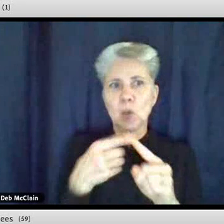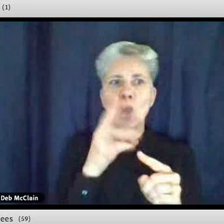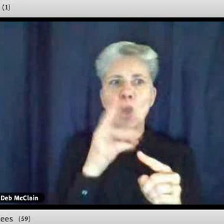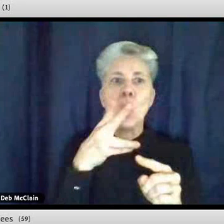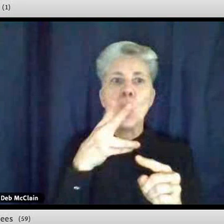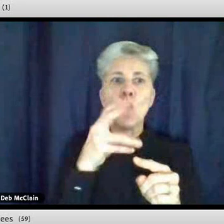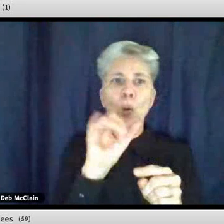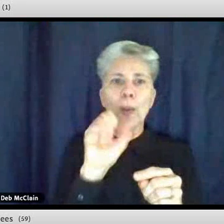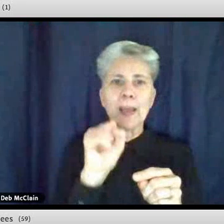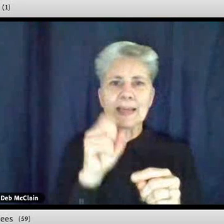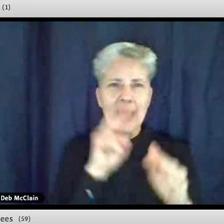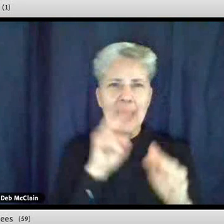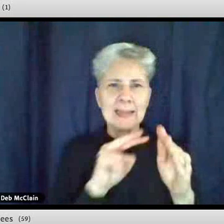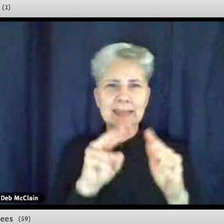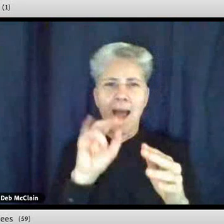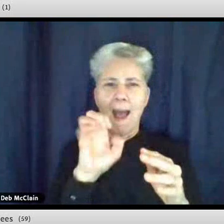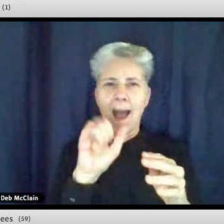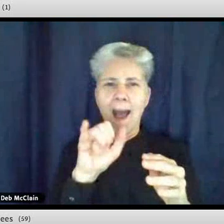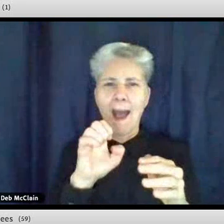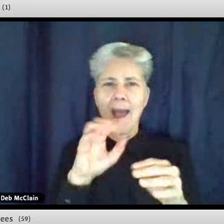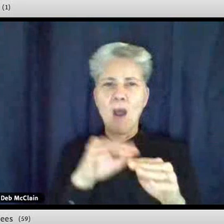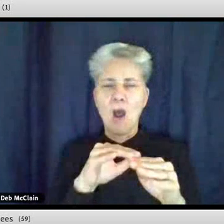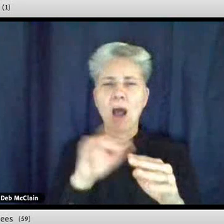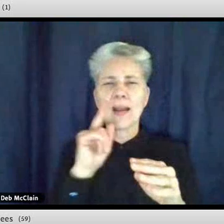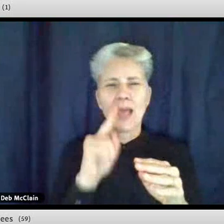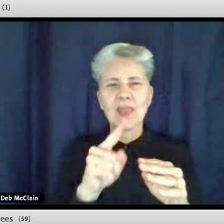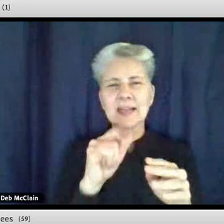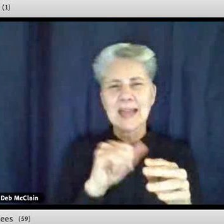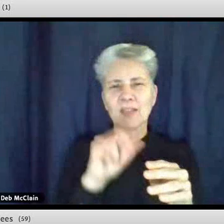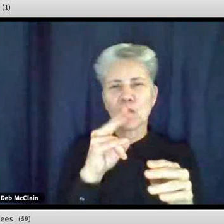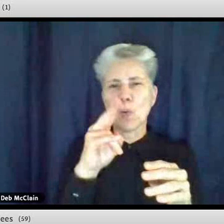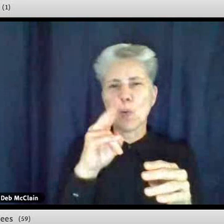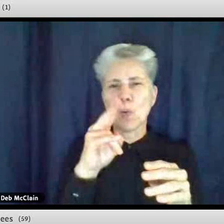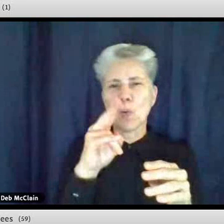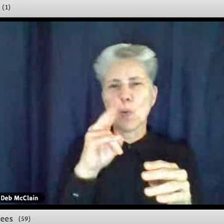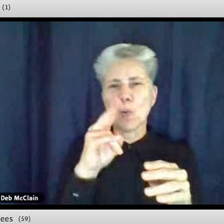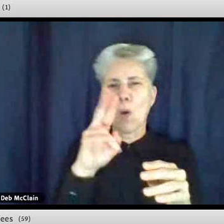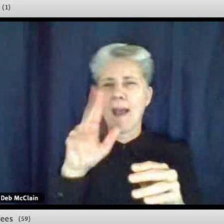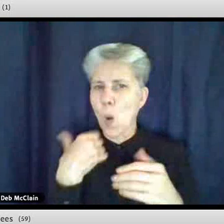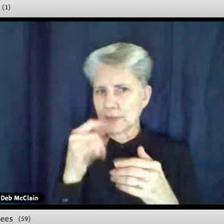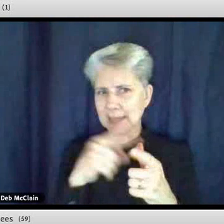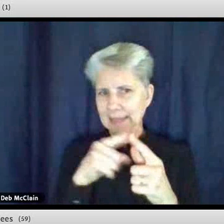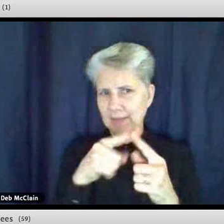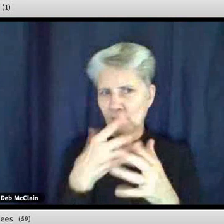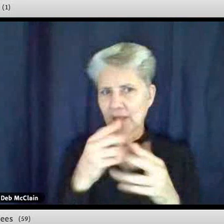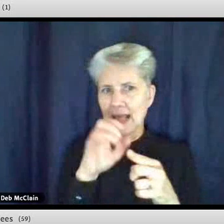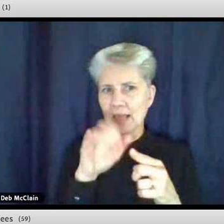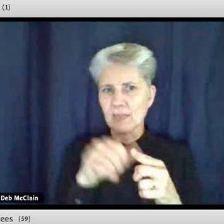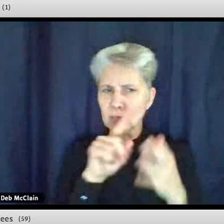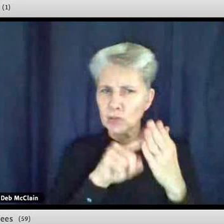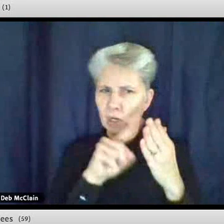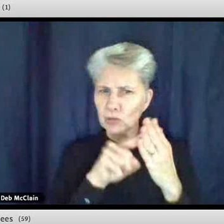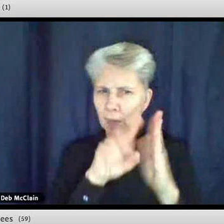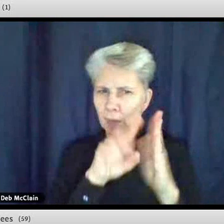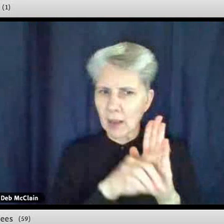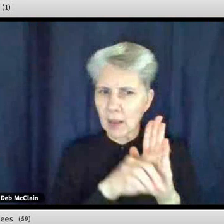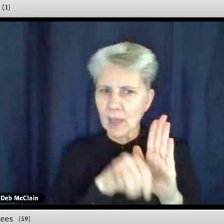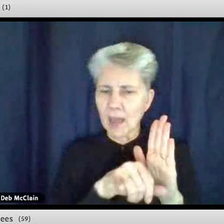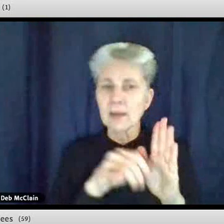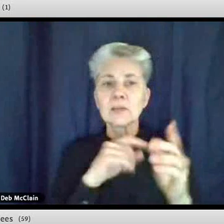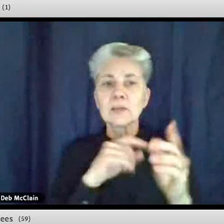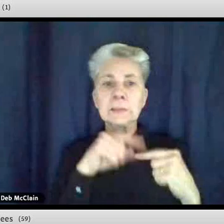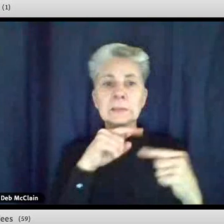and this is outside of everything that we've already done. There's Whois and Spy on Web, and what they do is they actually take the actual URL